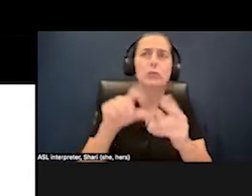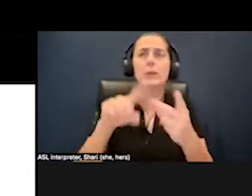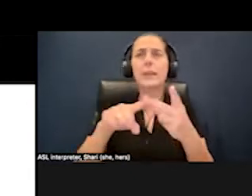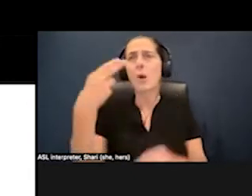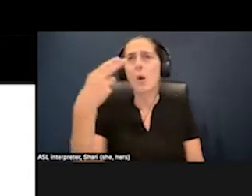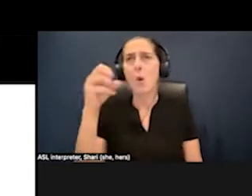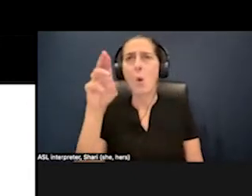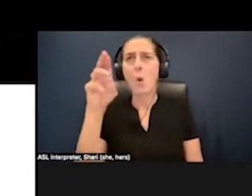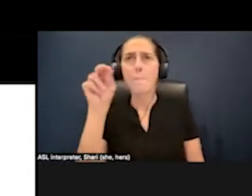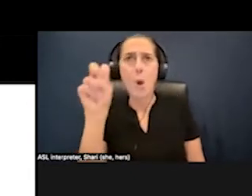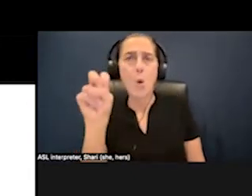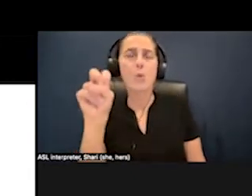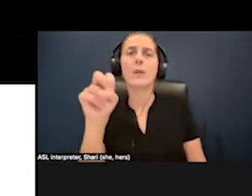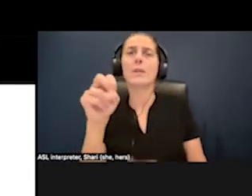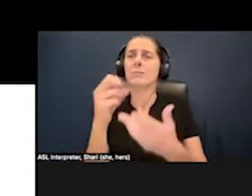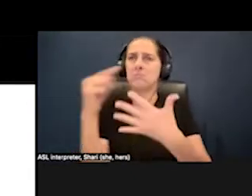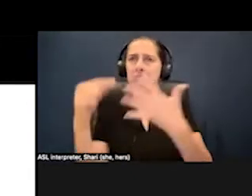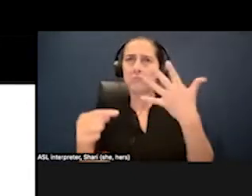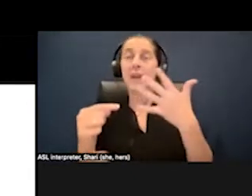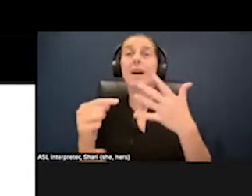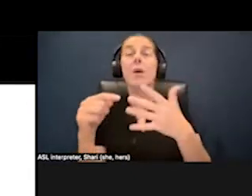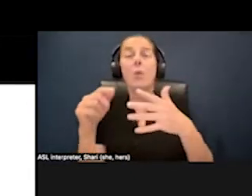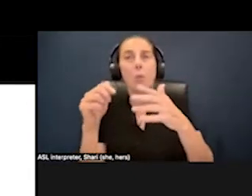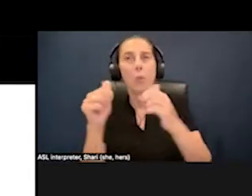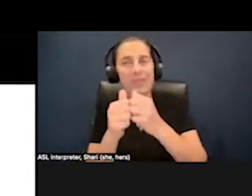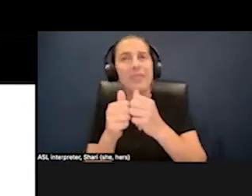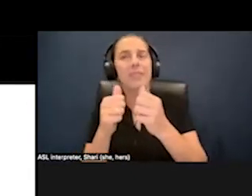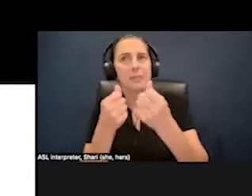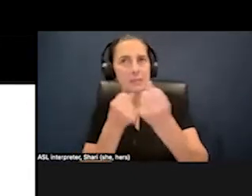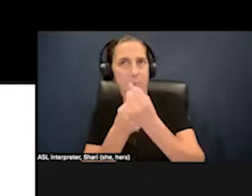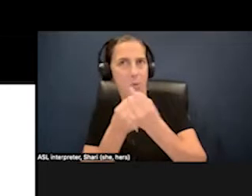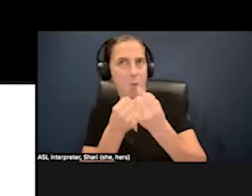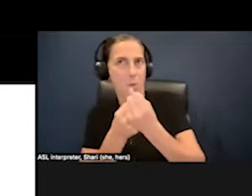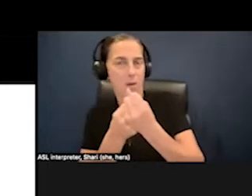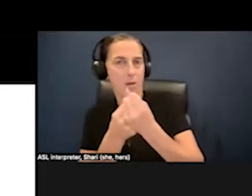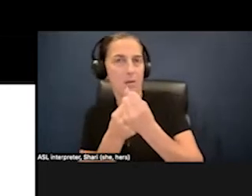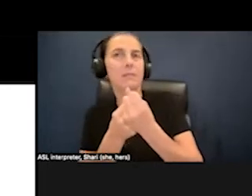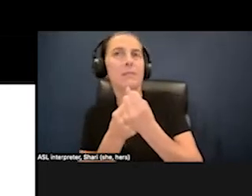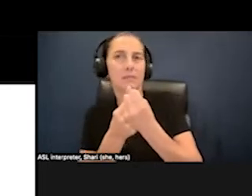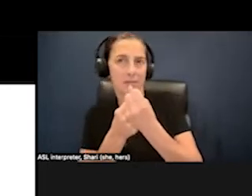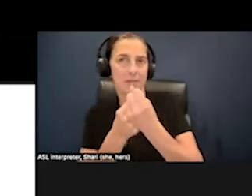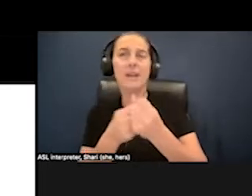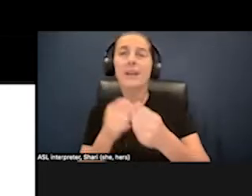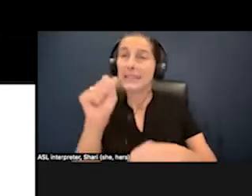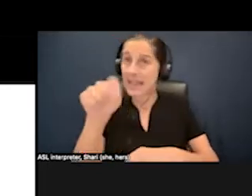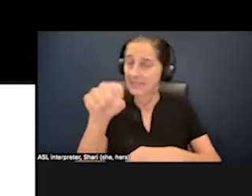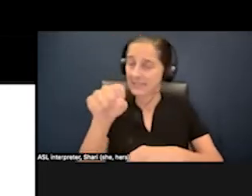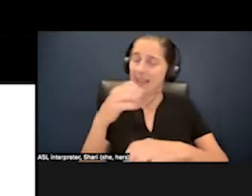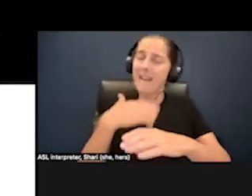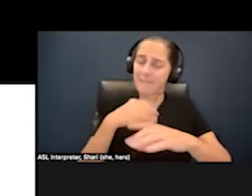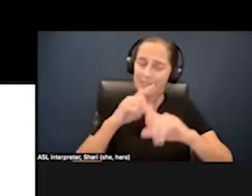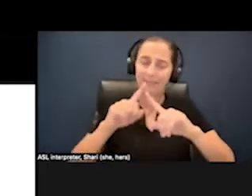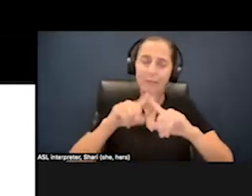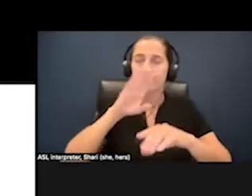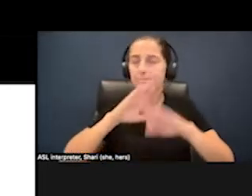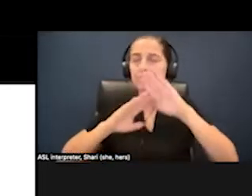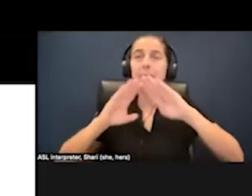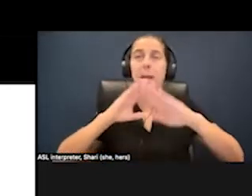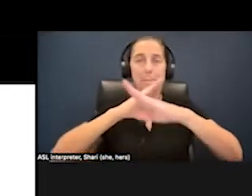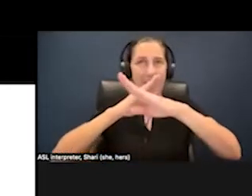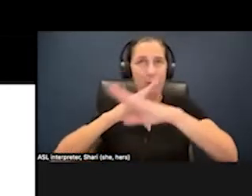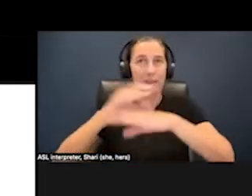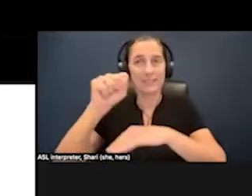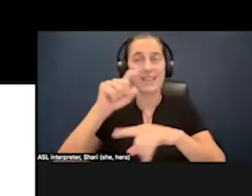things I want to say today. Yes, there are a lot of barriers to gender-affirming care, but these providers